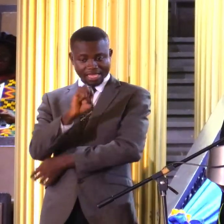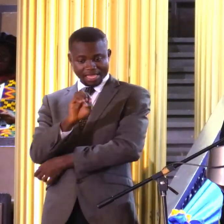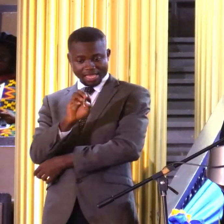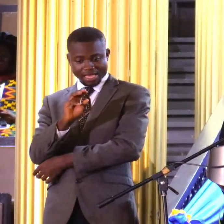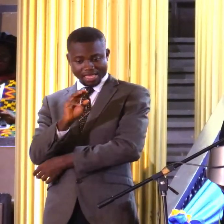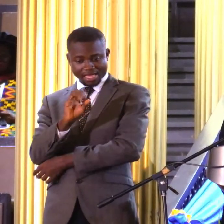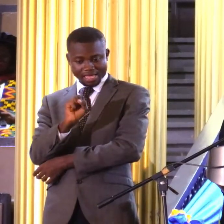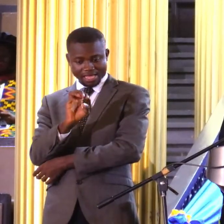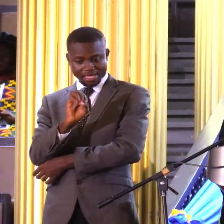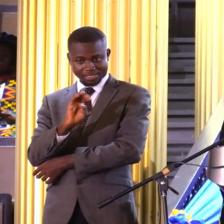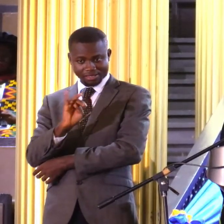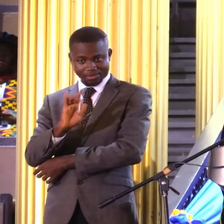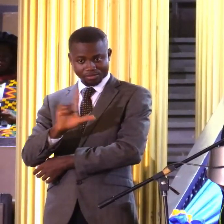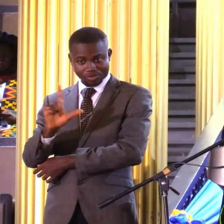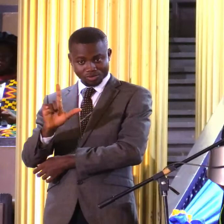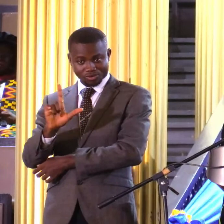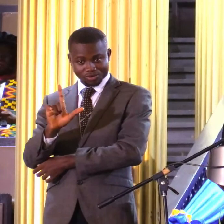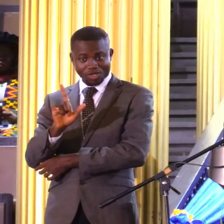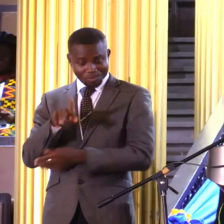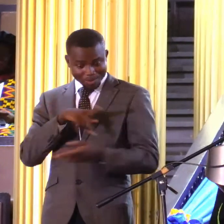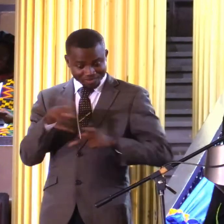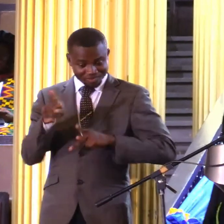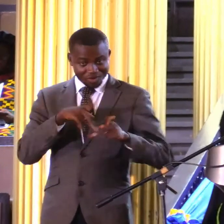us to Nigeria.